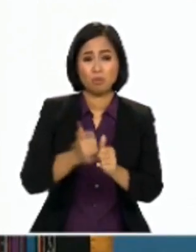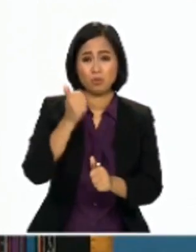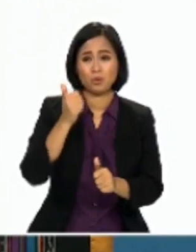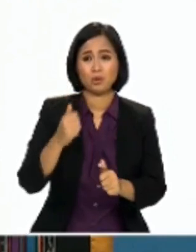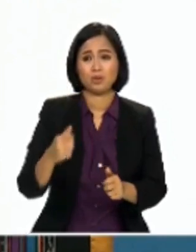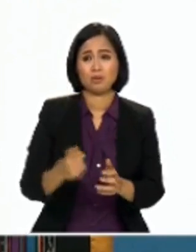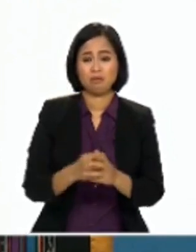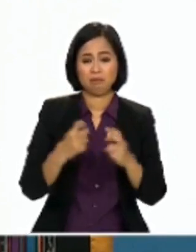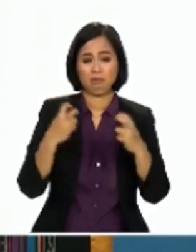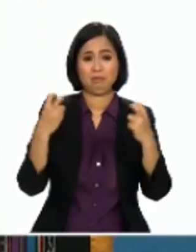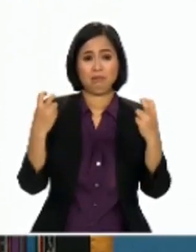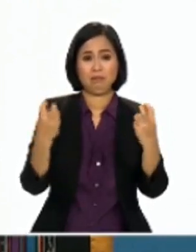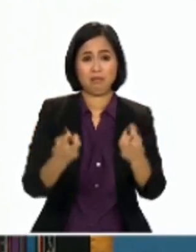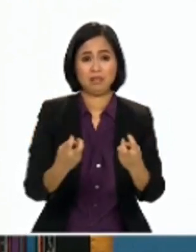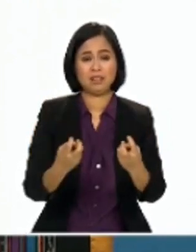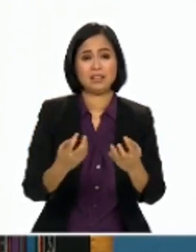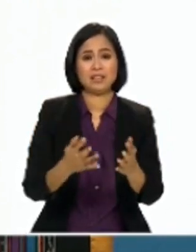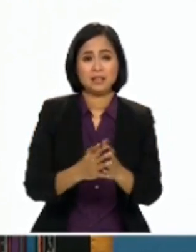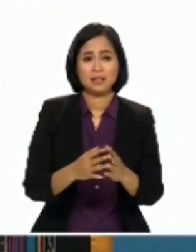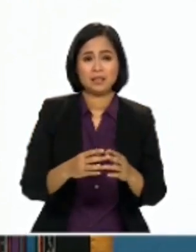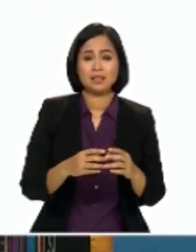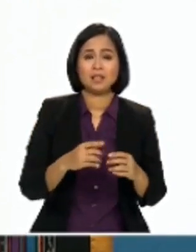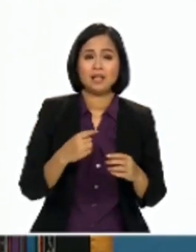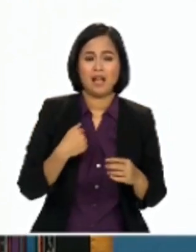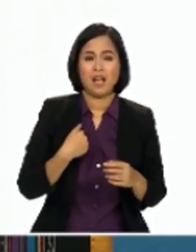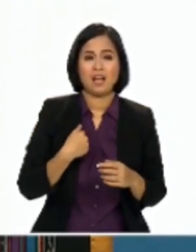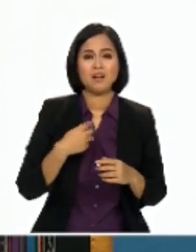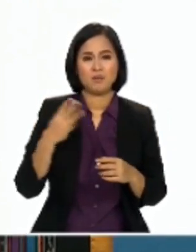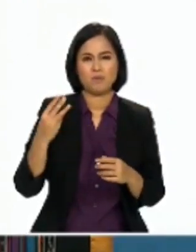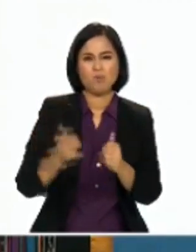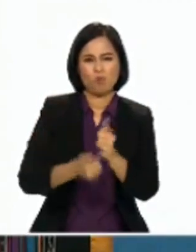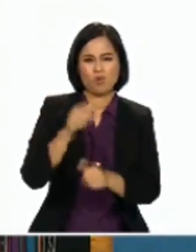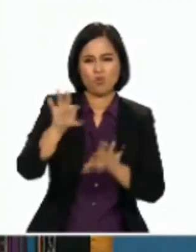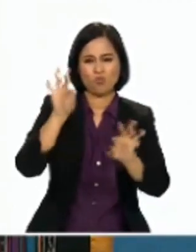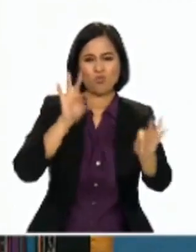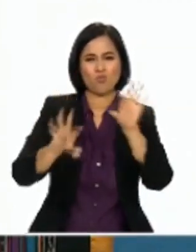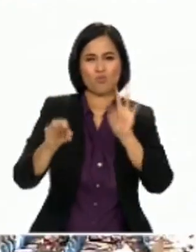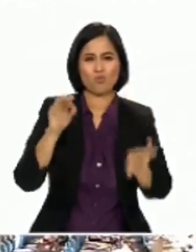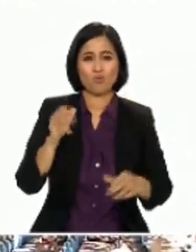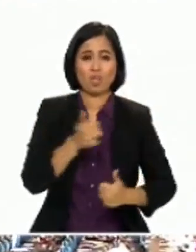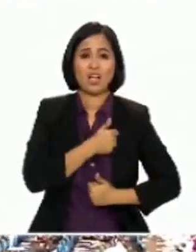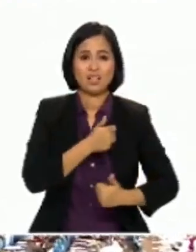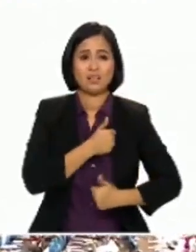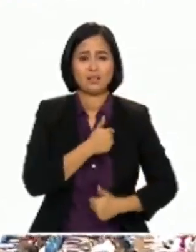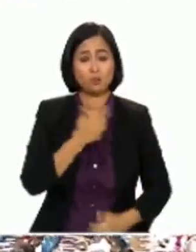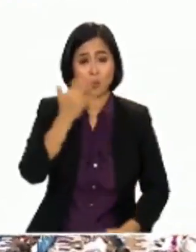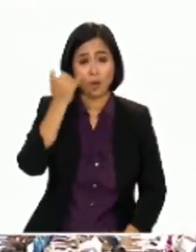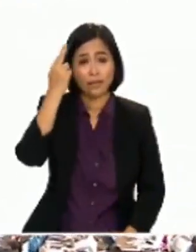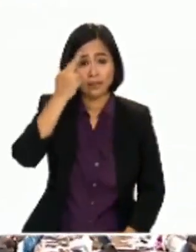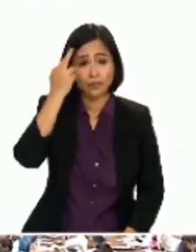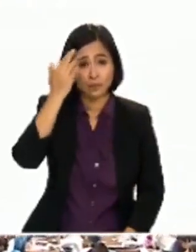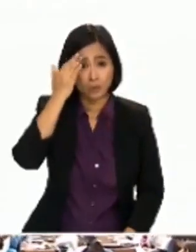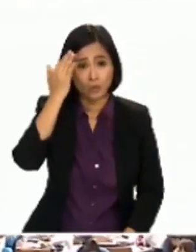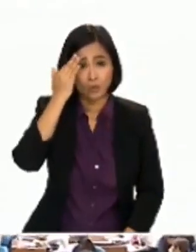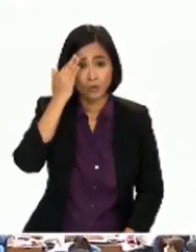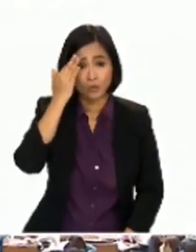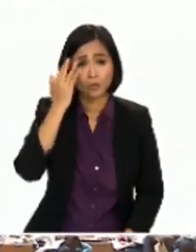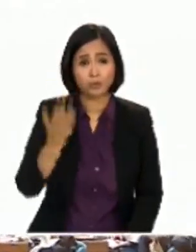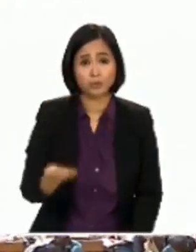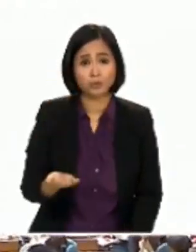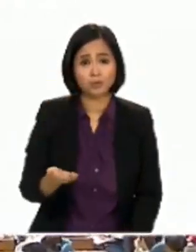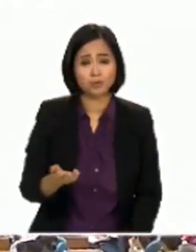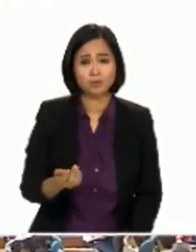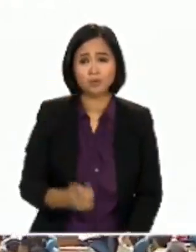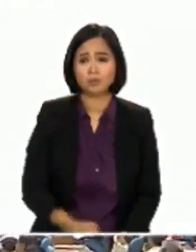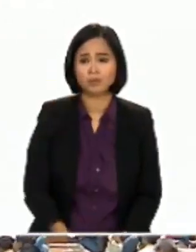are actually military men. You know why? Gusto niyo malaman? Do not be